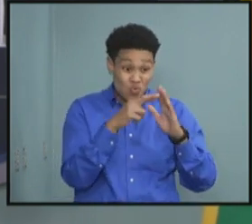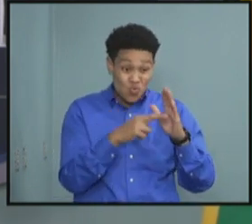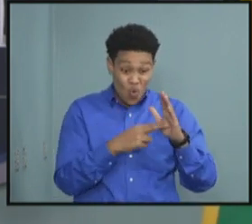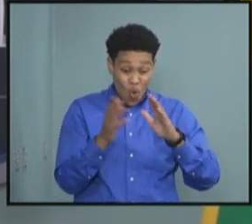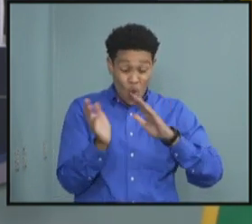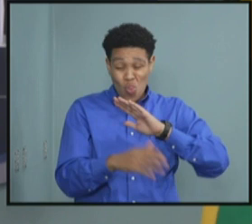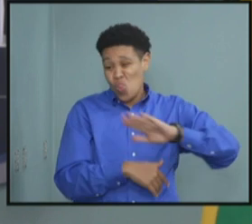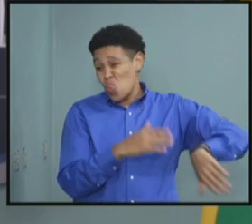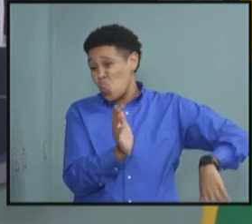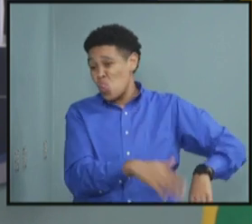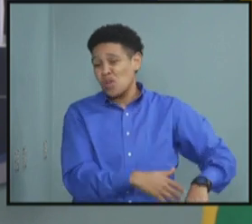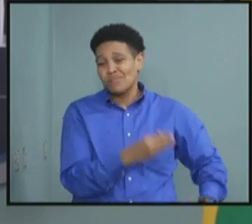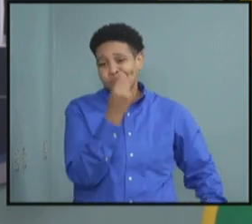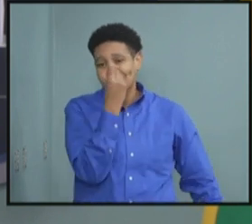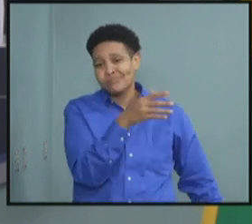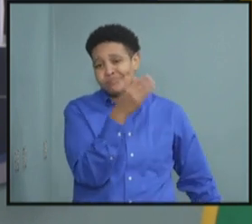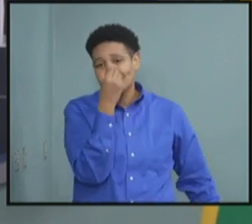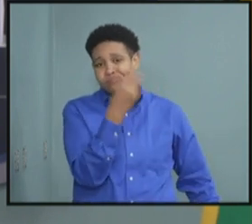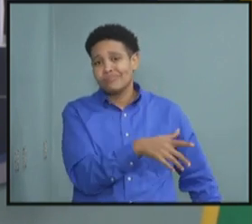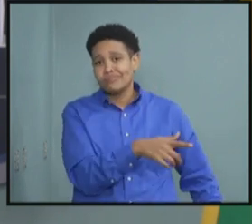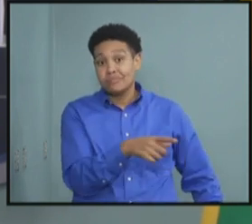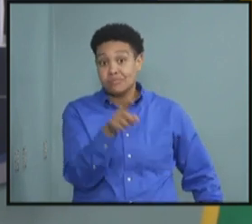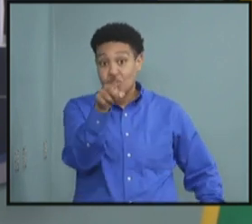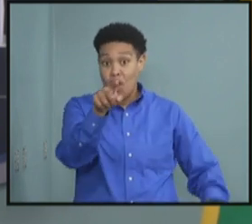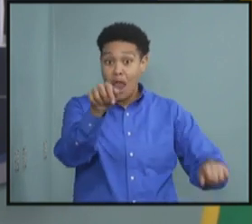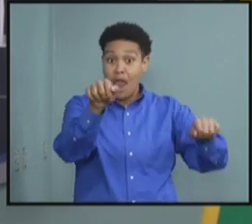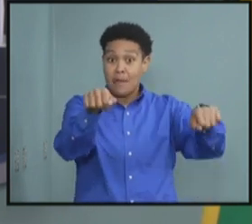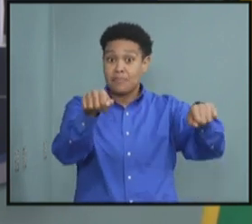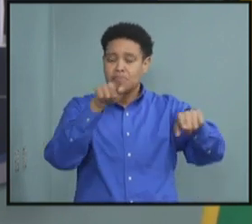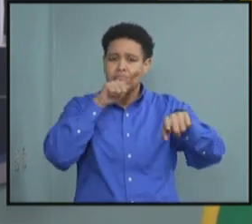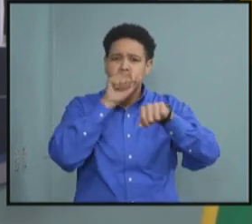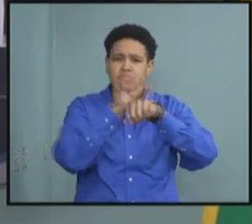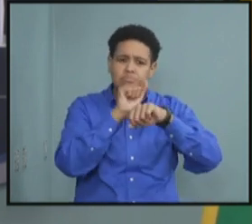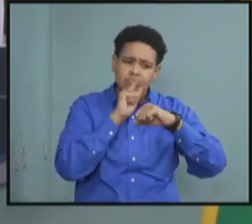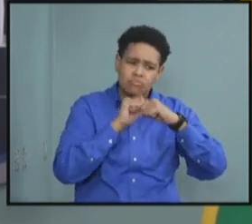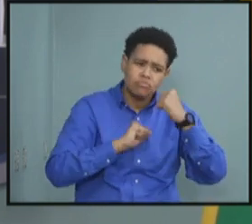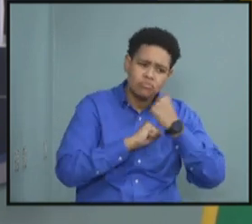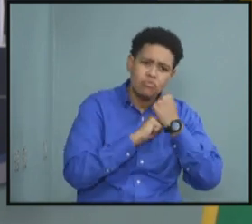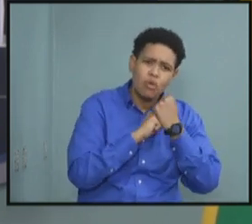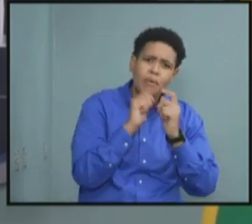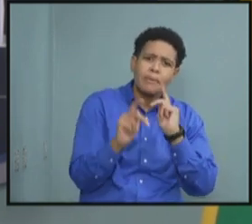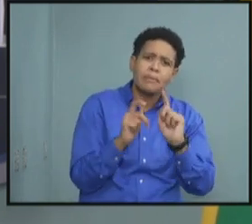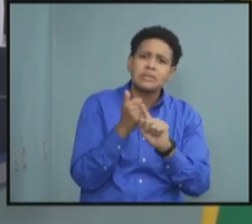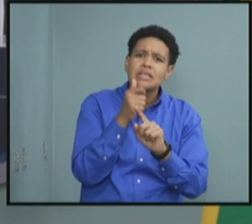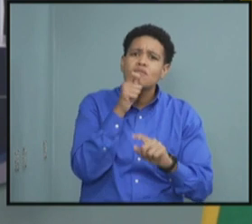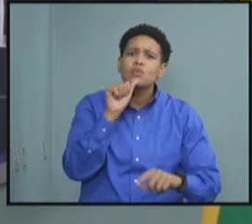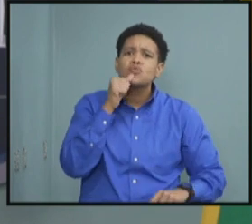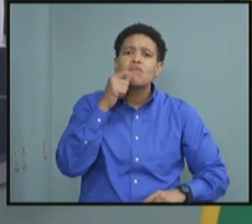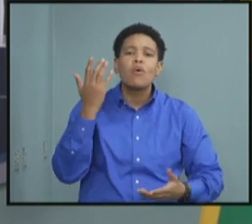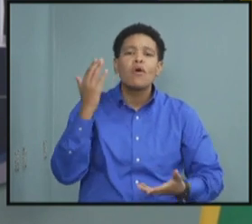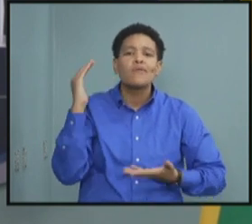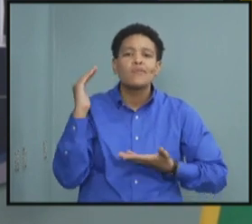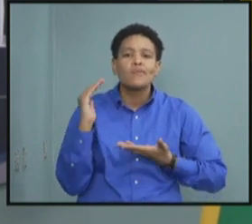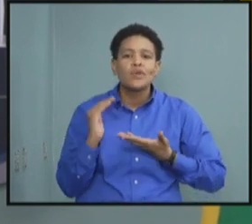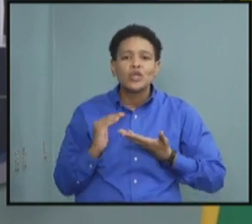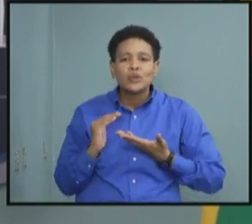ability to actually assist persons who are suffering diminishes,